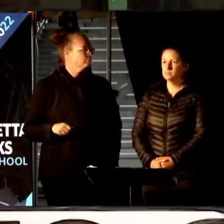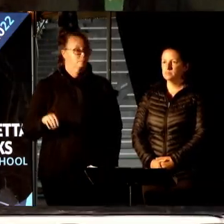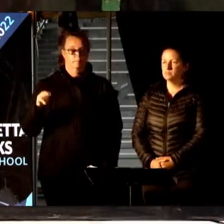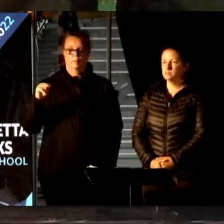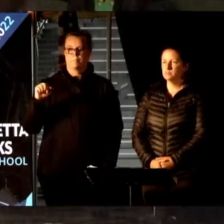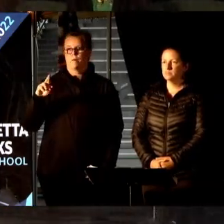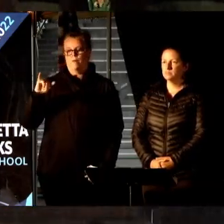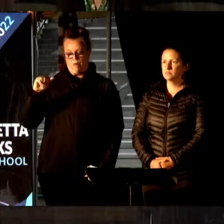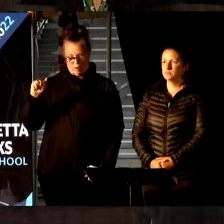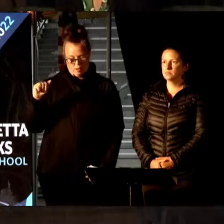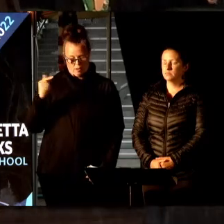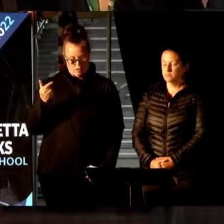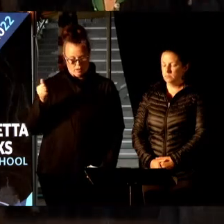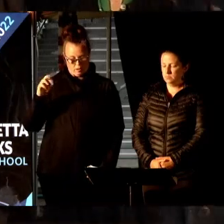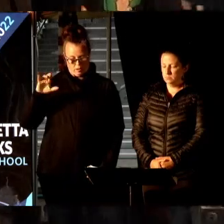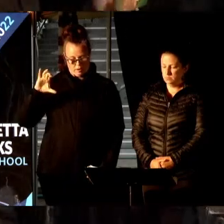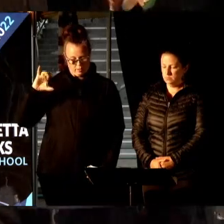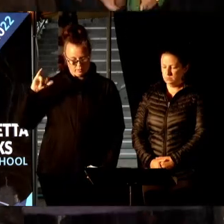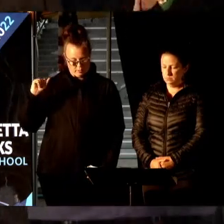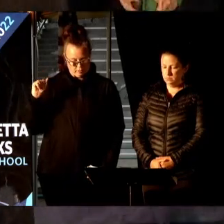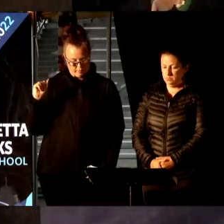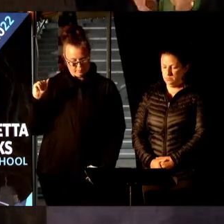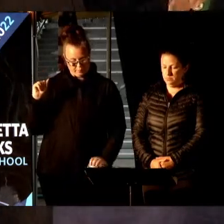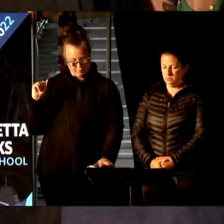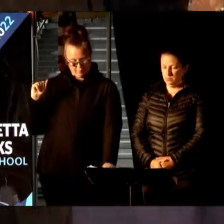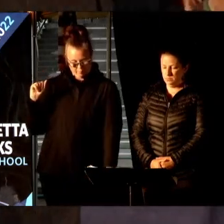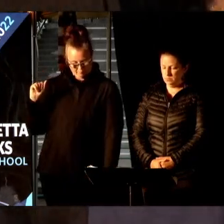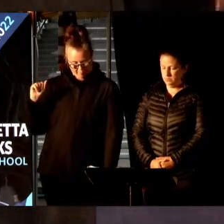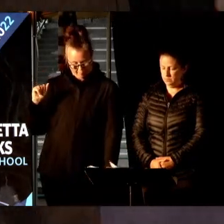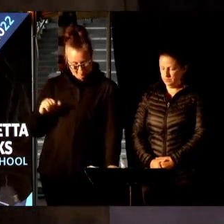Maria Garcia Cueva.